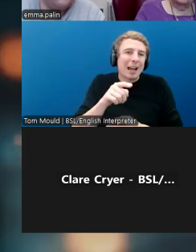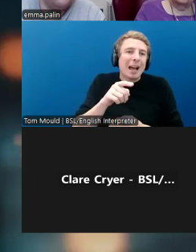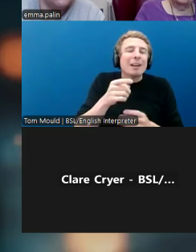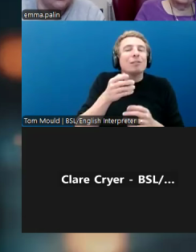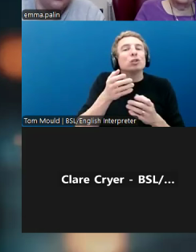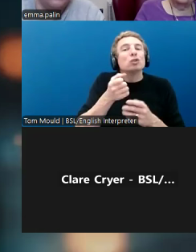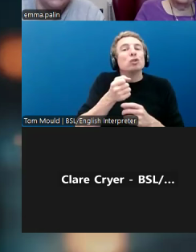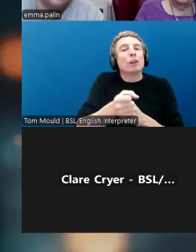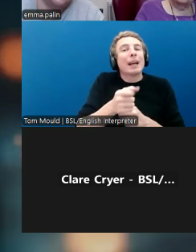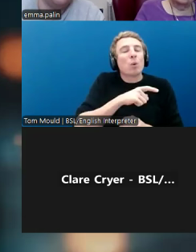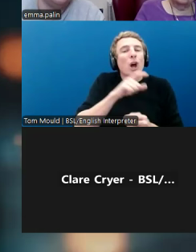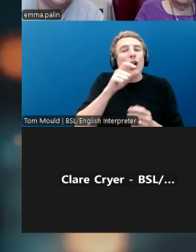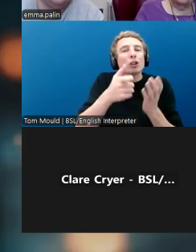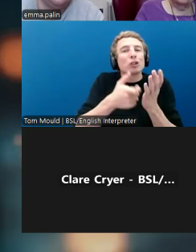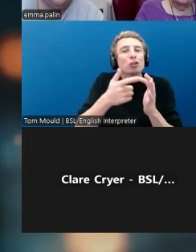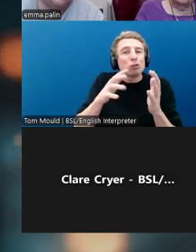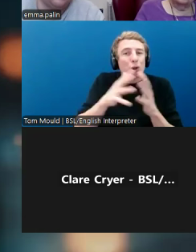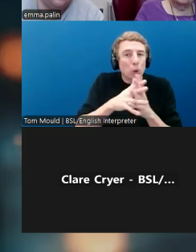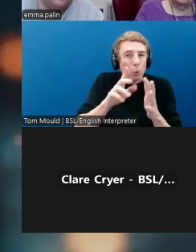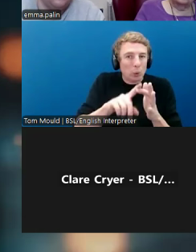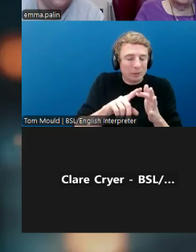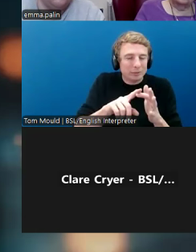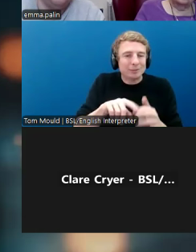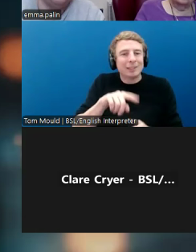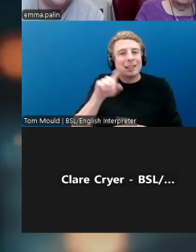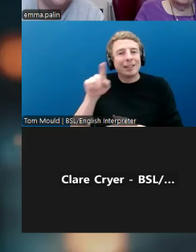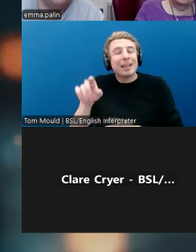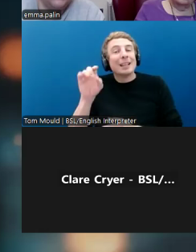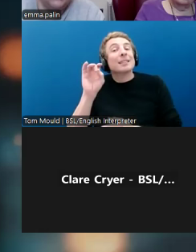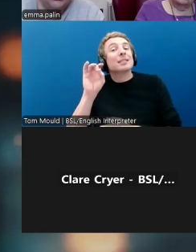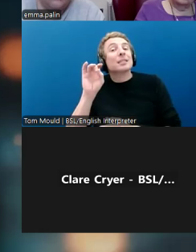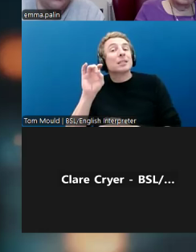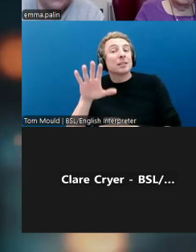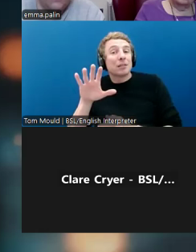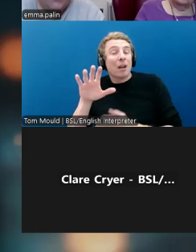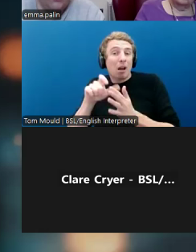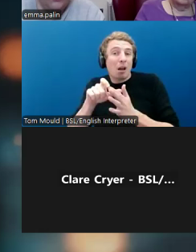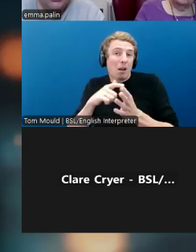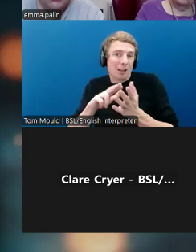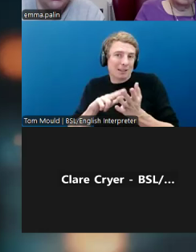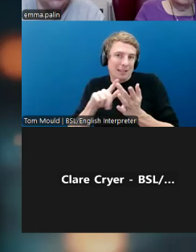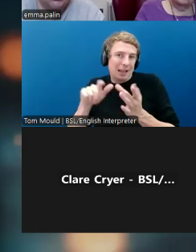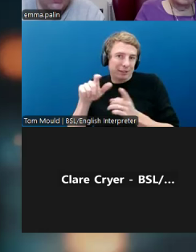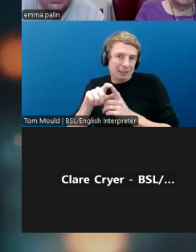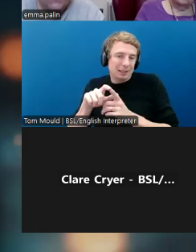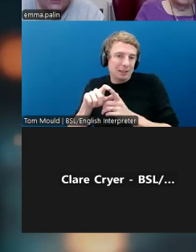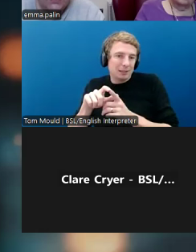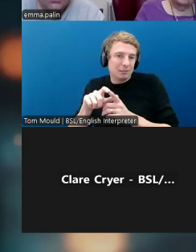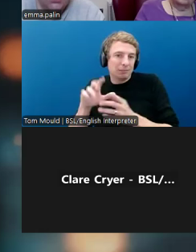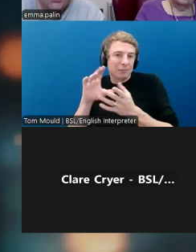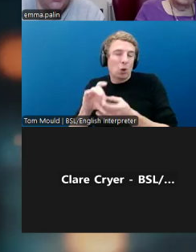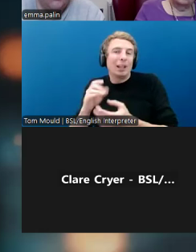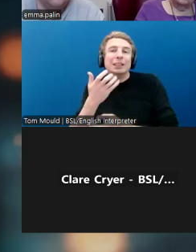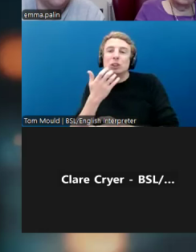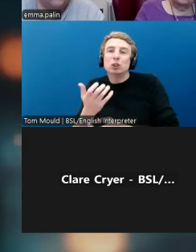town. And then the star is the Star of David for our village at Morris Fireman, which is Jewish